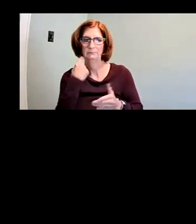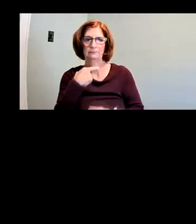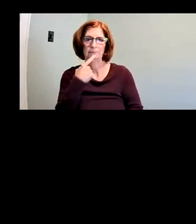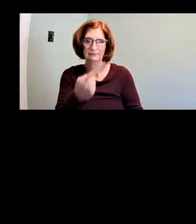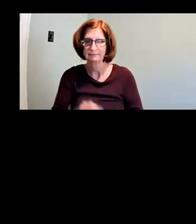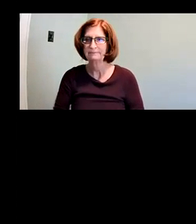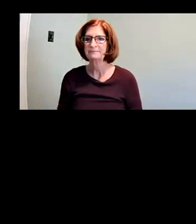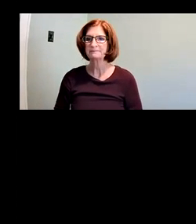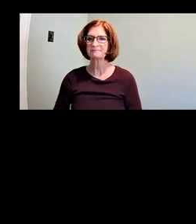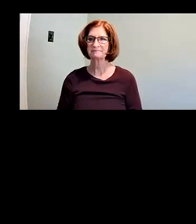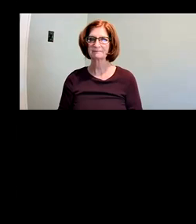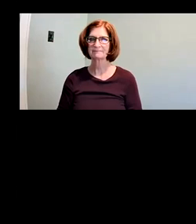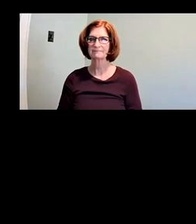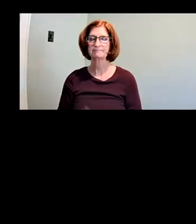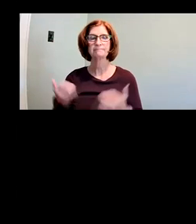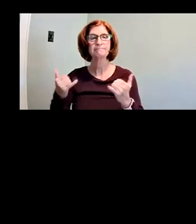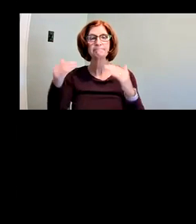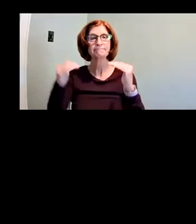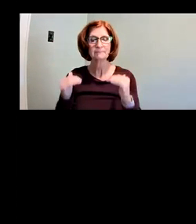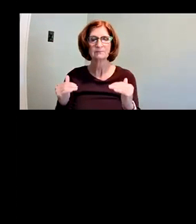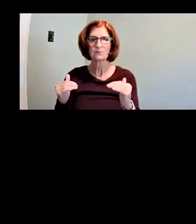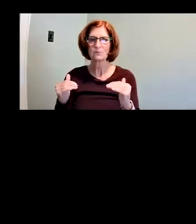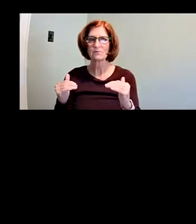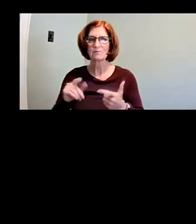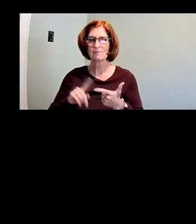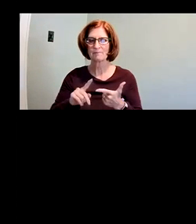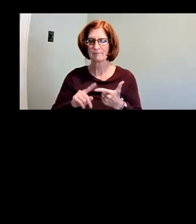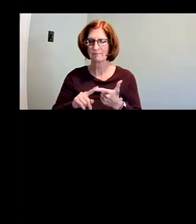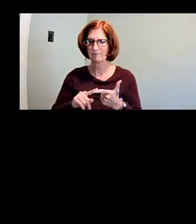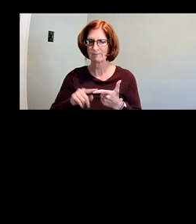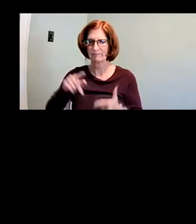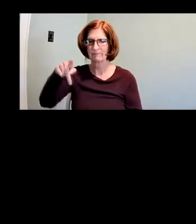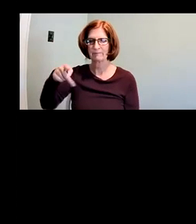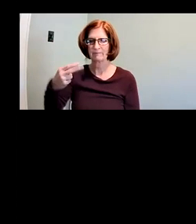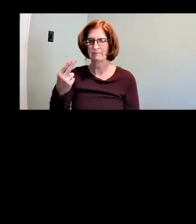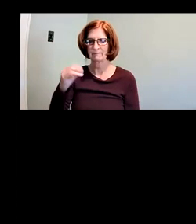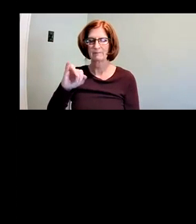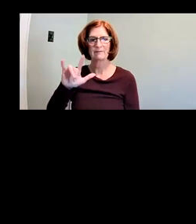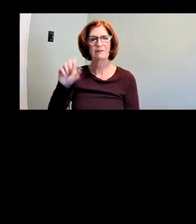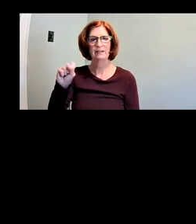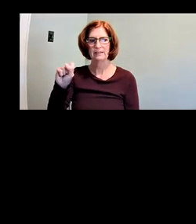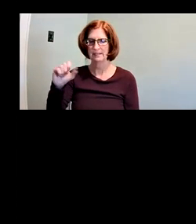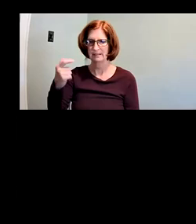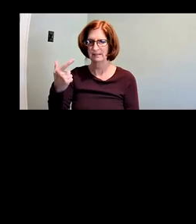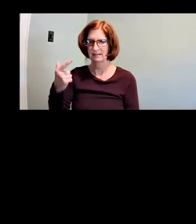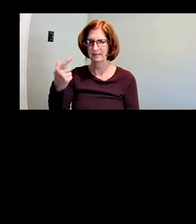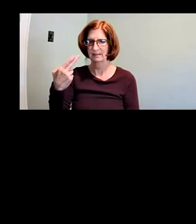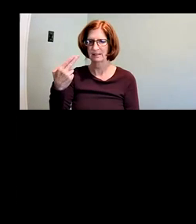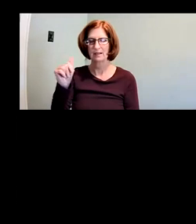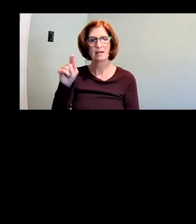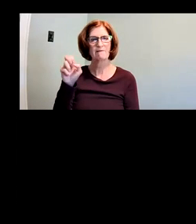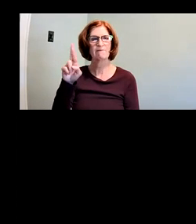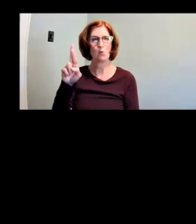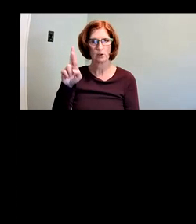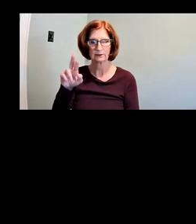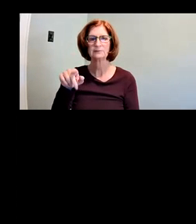Okay. Next up is Phyllis Gafford. Let me find you real quick,